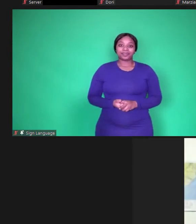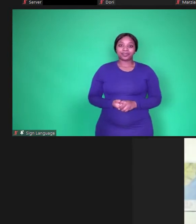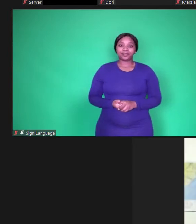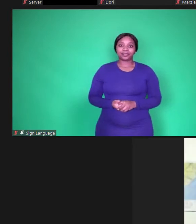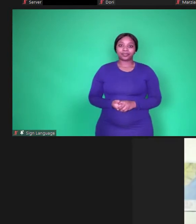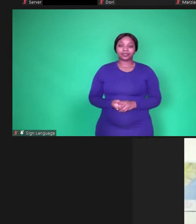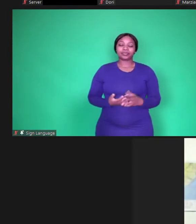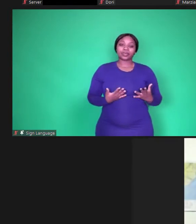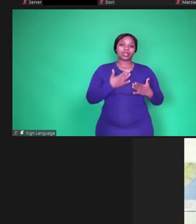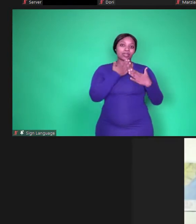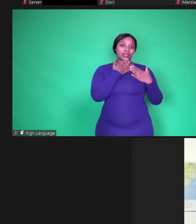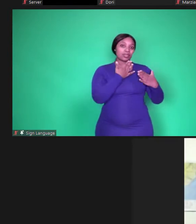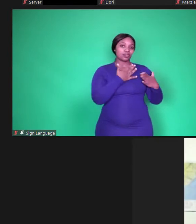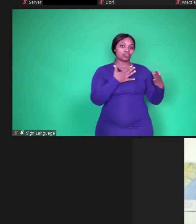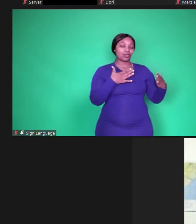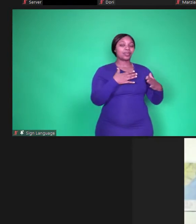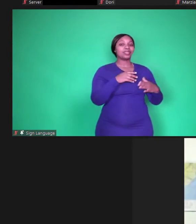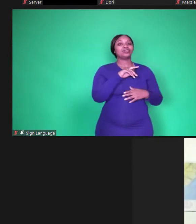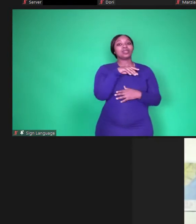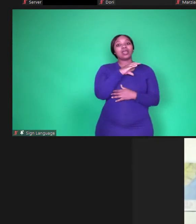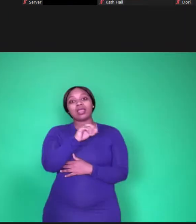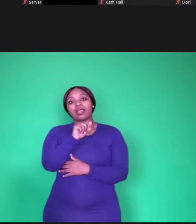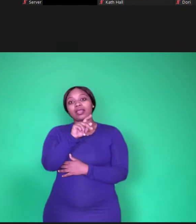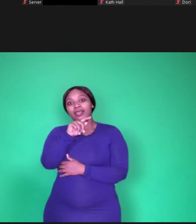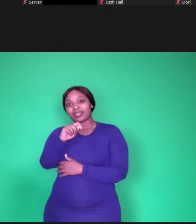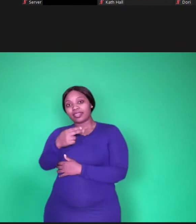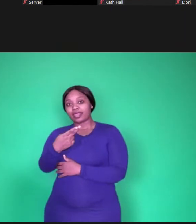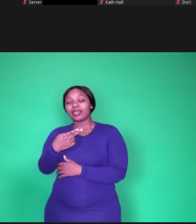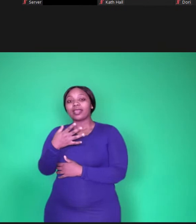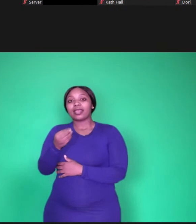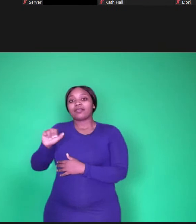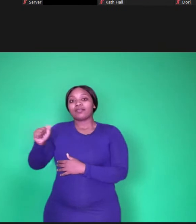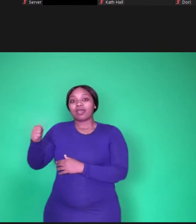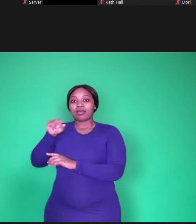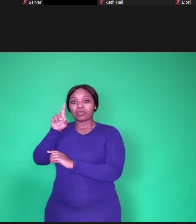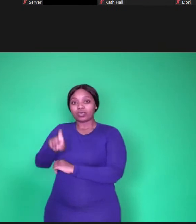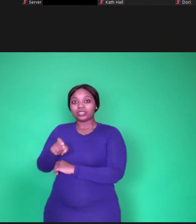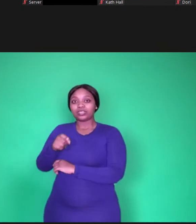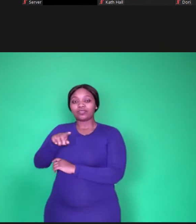Okay, thank you very much, Gav. I've got one question for Marzia as well.